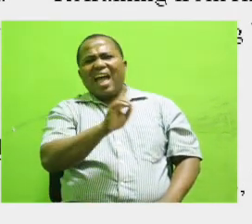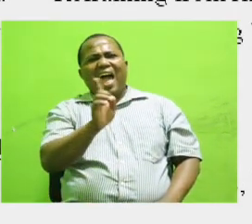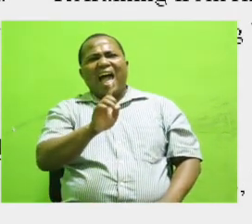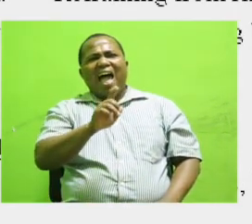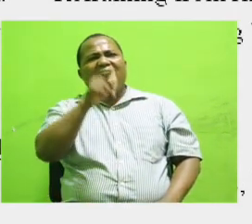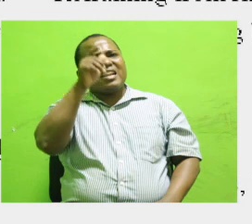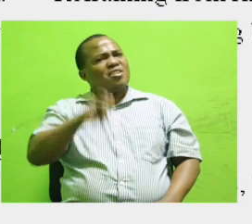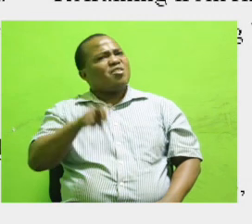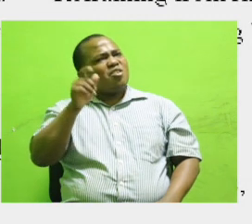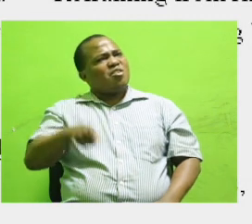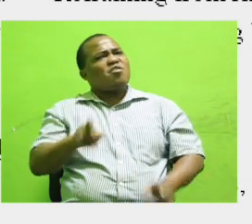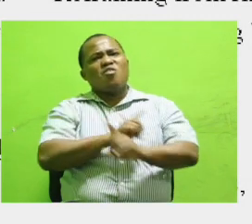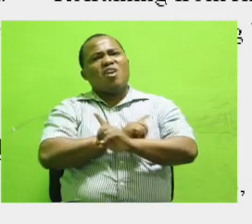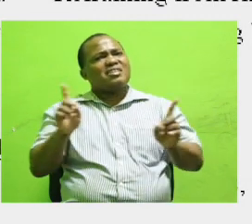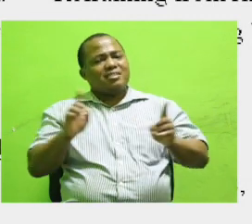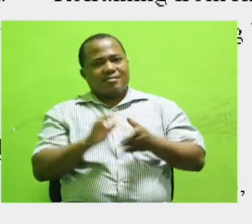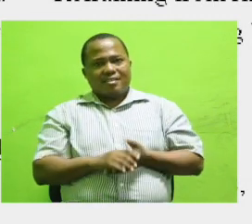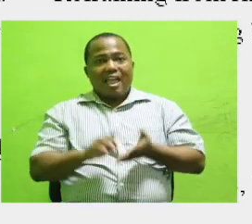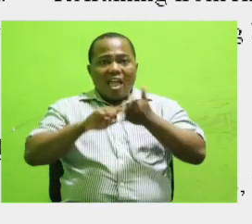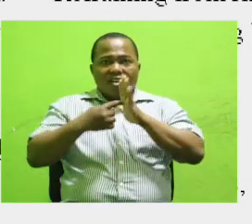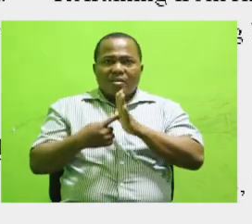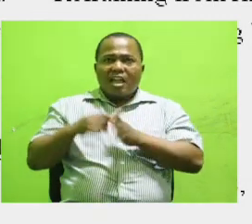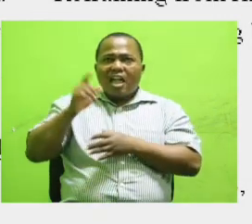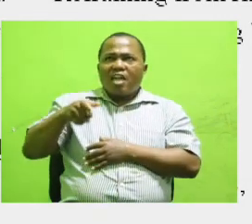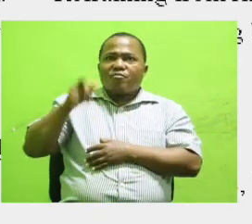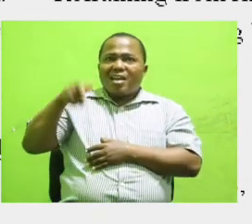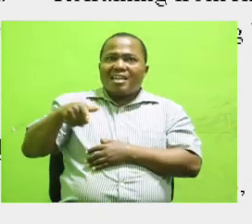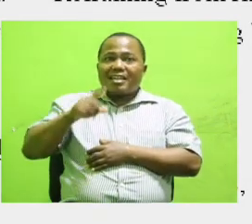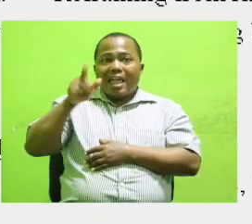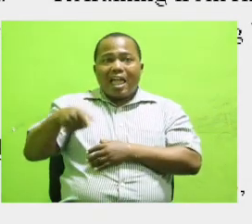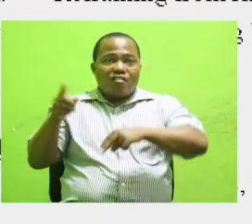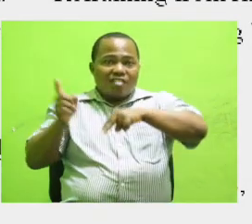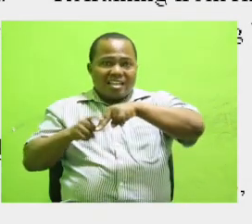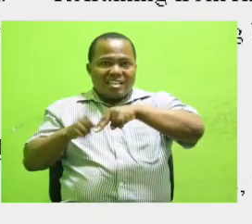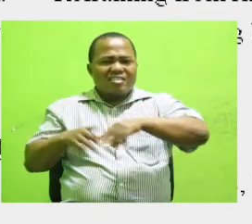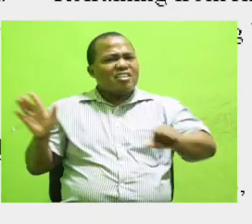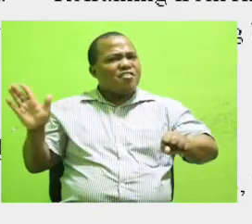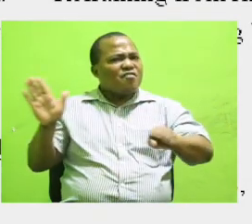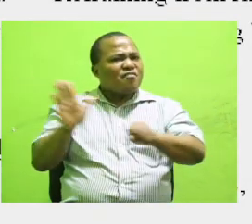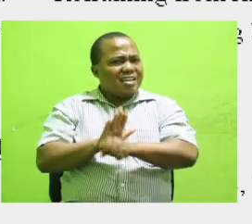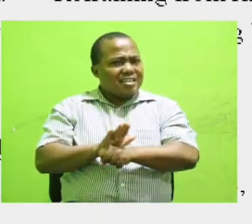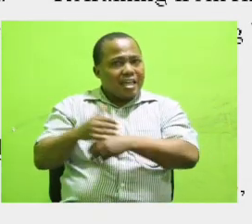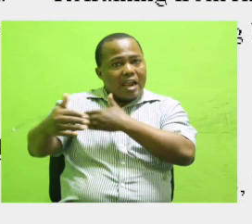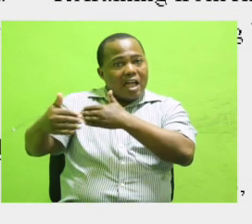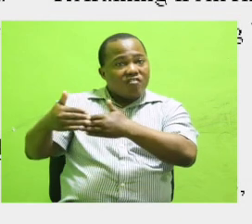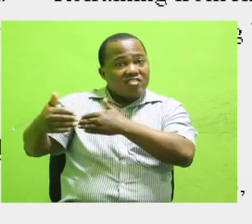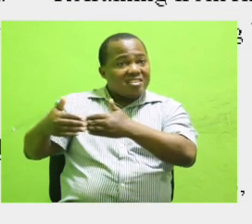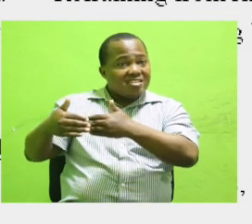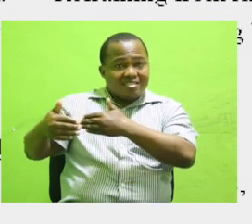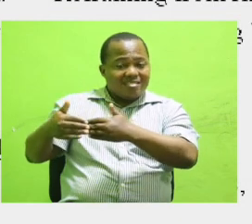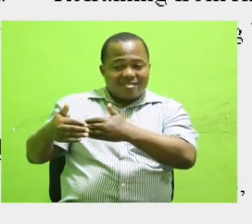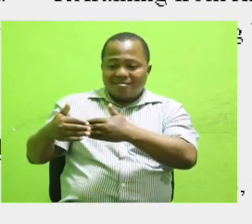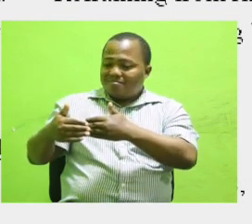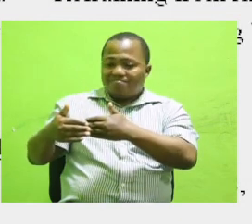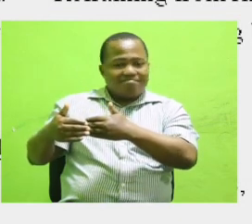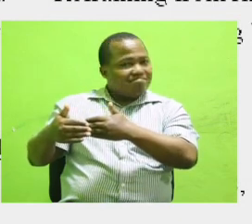the person, when they take care of themselves. Since when the government tries to build people living with HIV AIDS